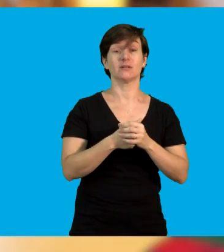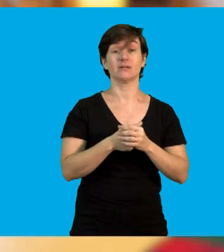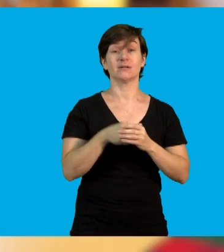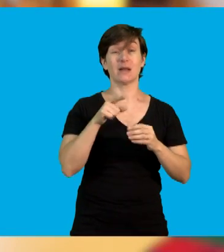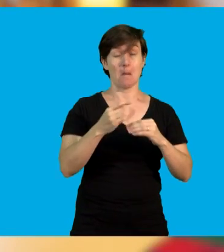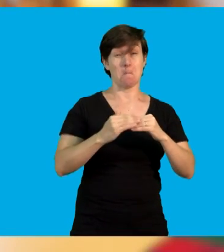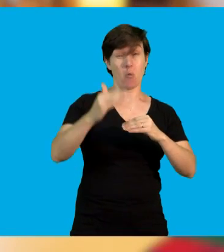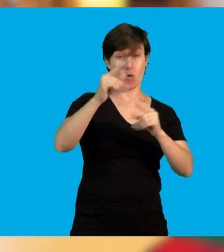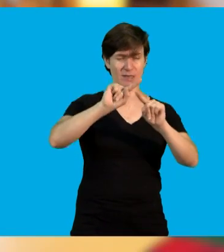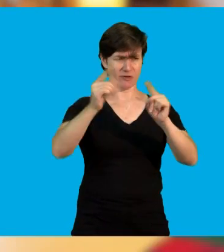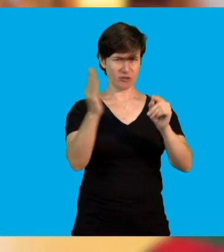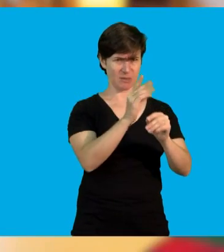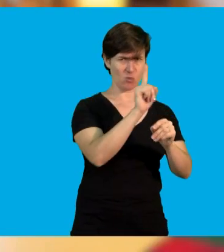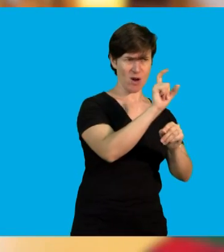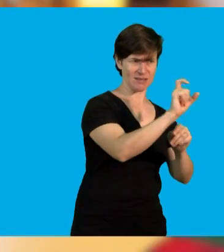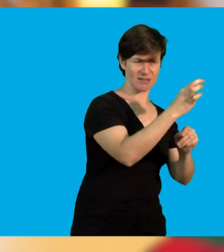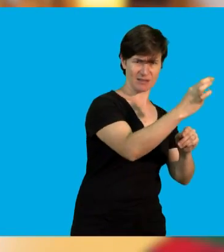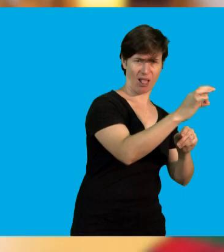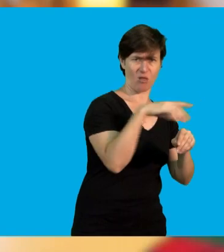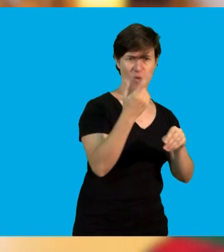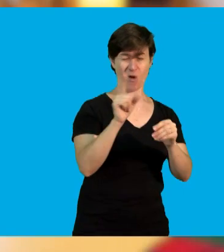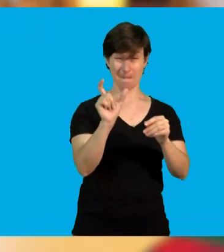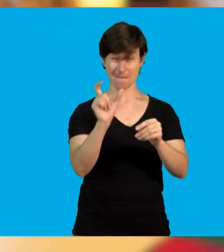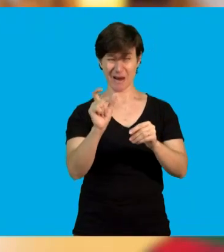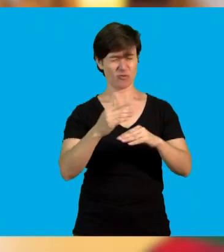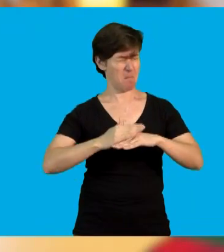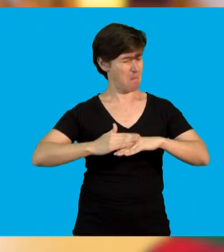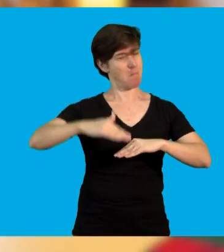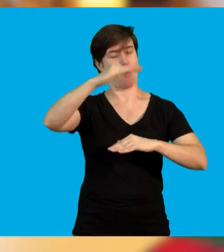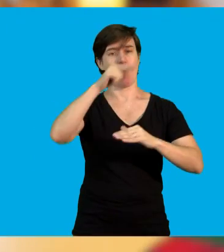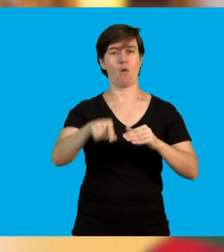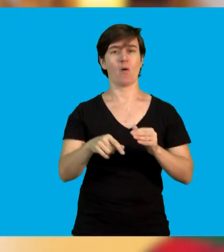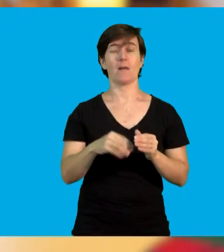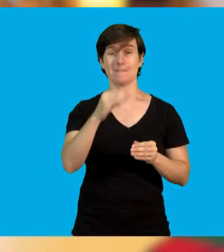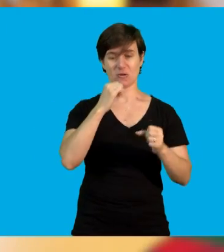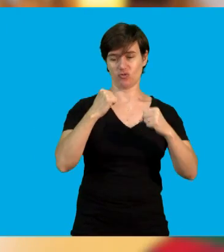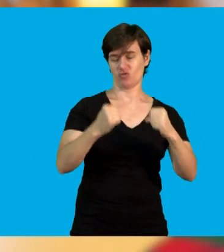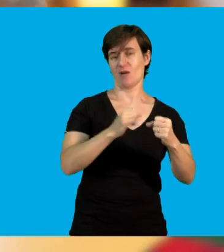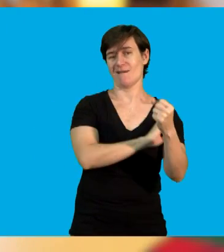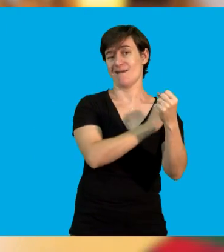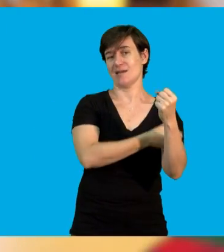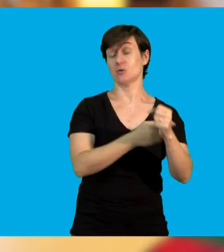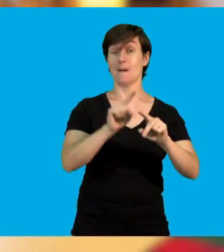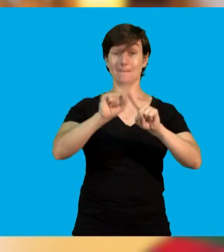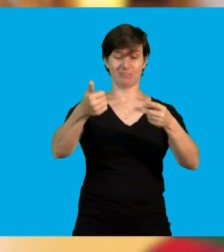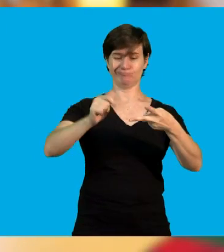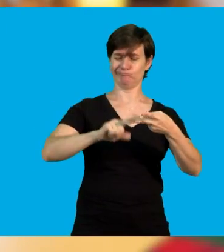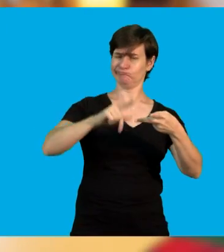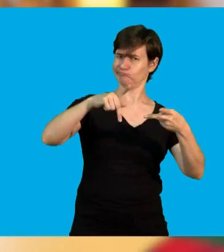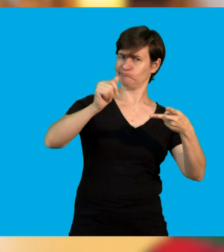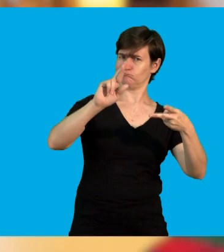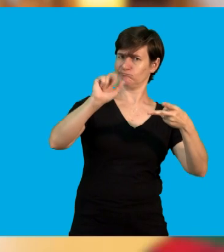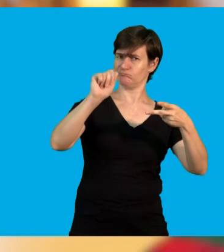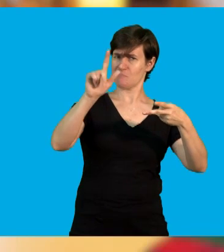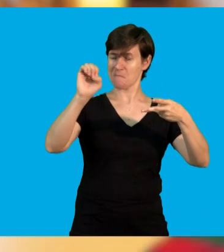of potential difference is also going to increase. And because of that, the stronger the current that is going to be generated in that particular case. Whereas